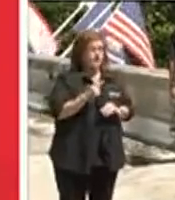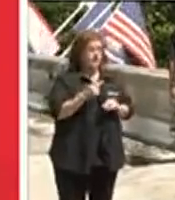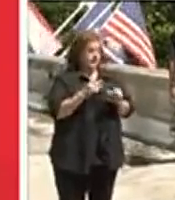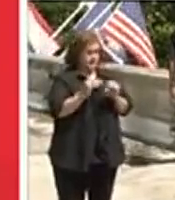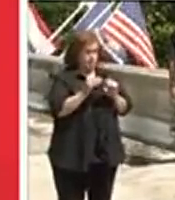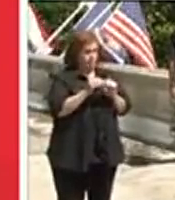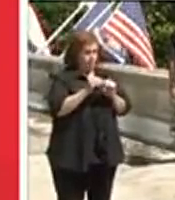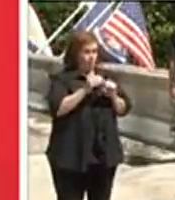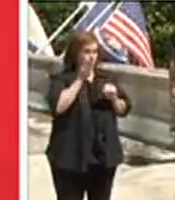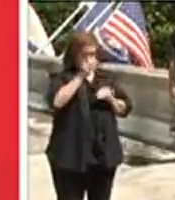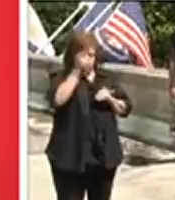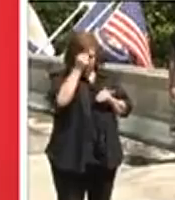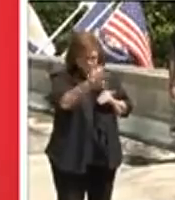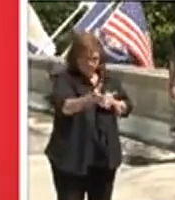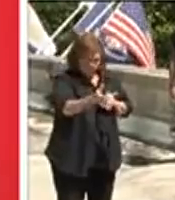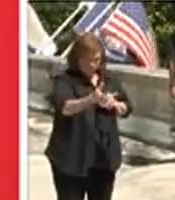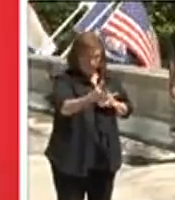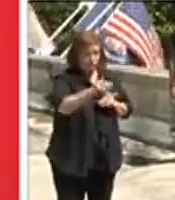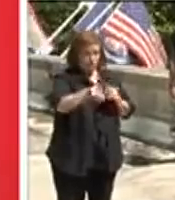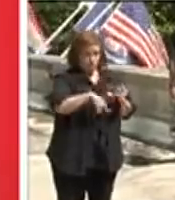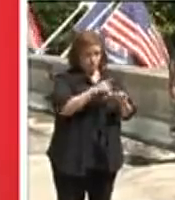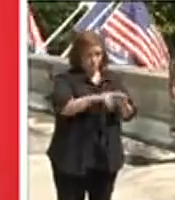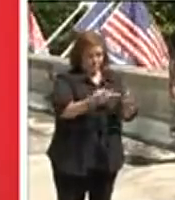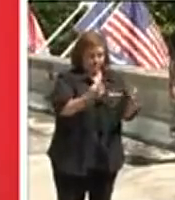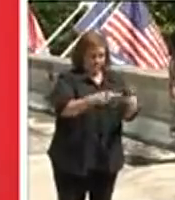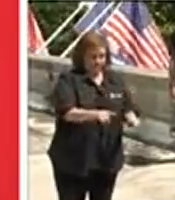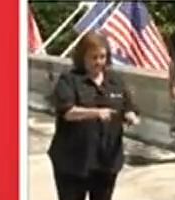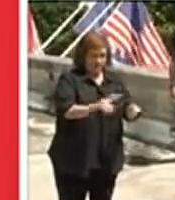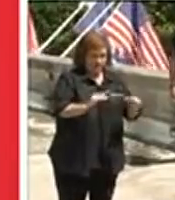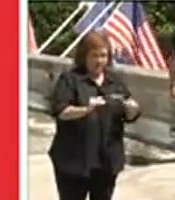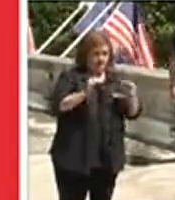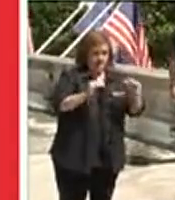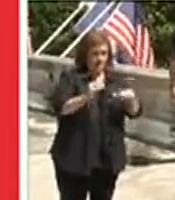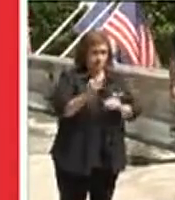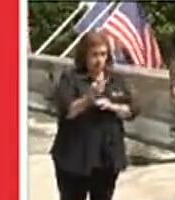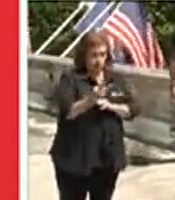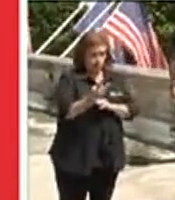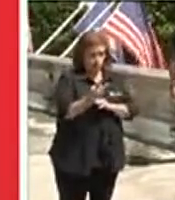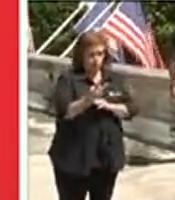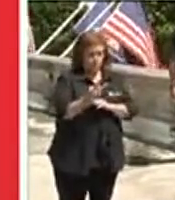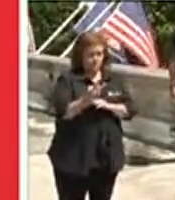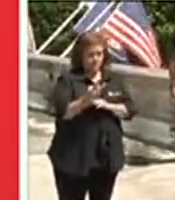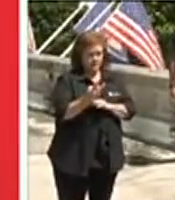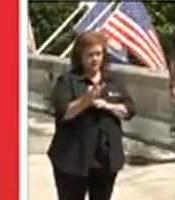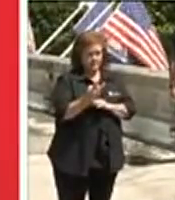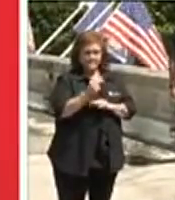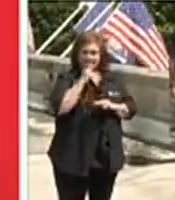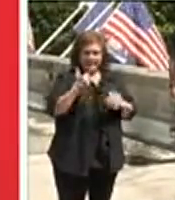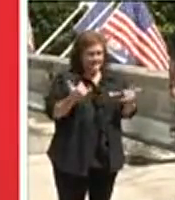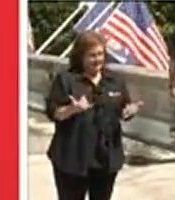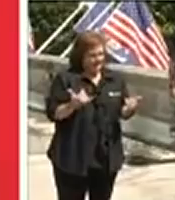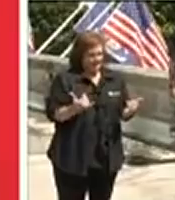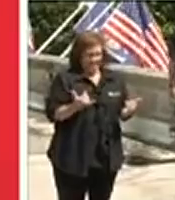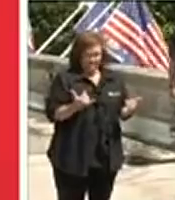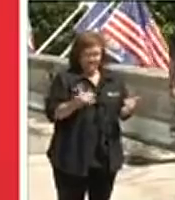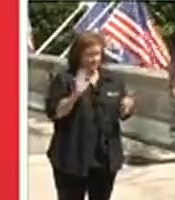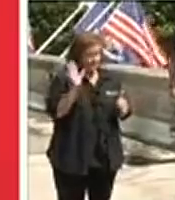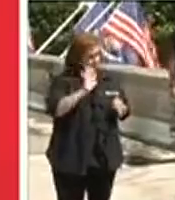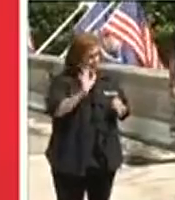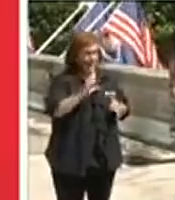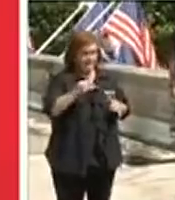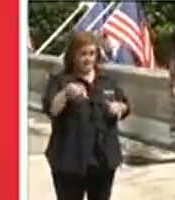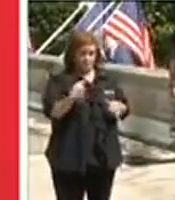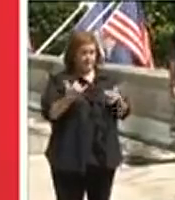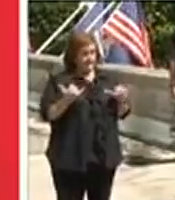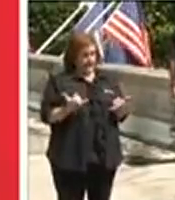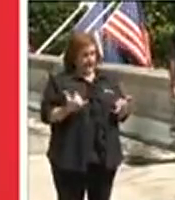coming to you as we move forward, looking towards phase two. That is not today. Today, we're in